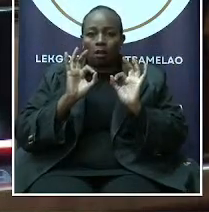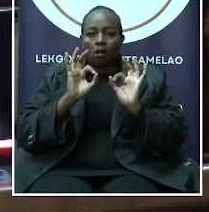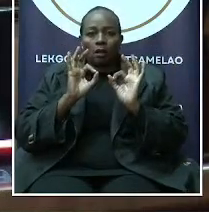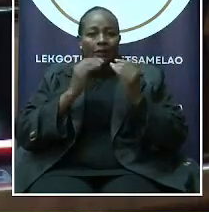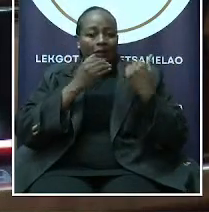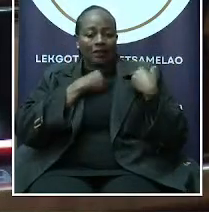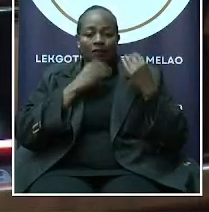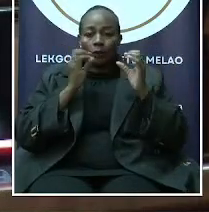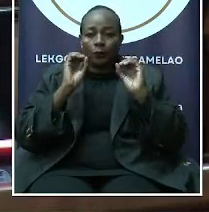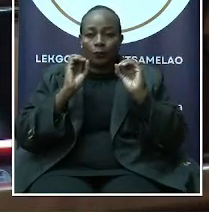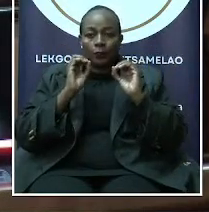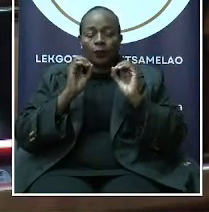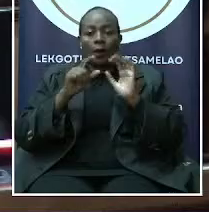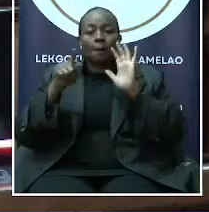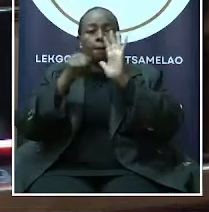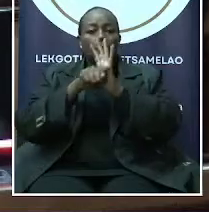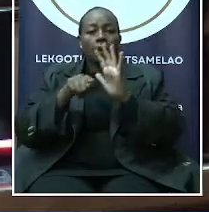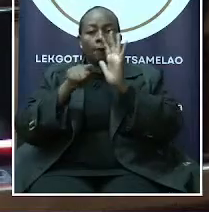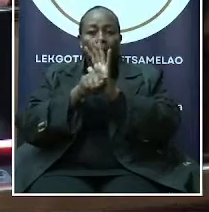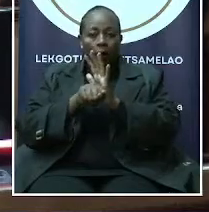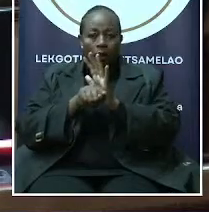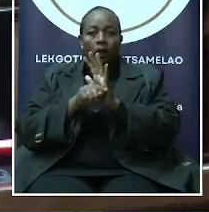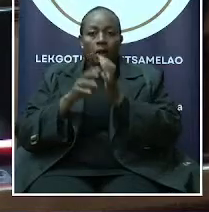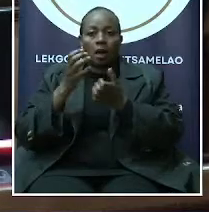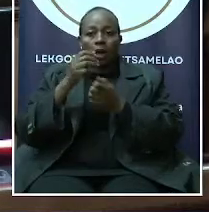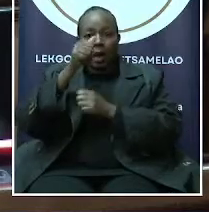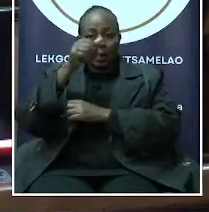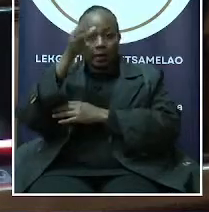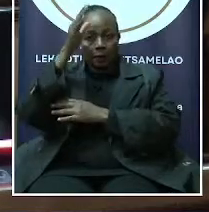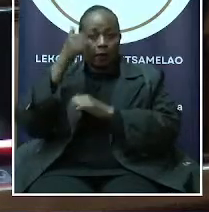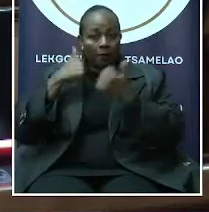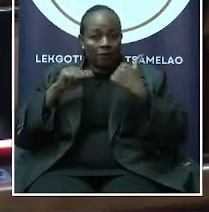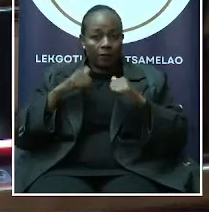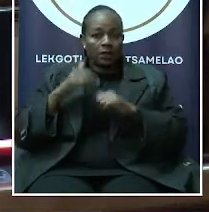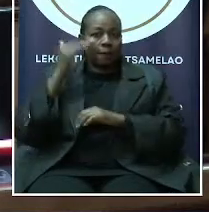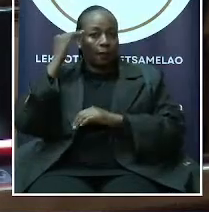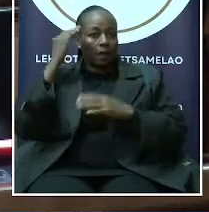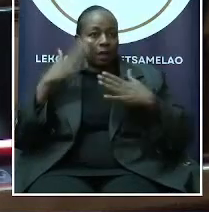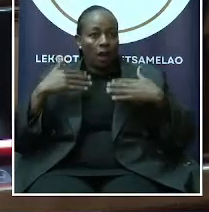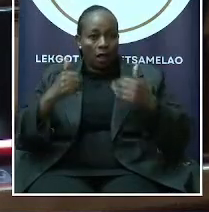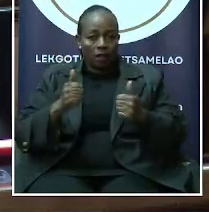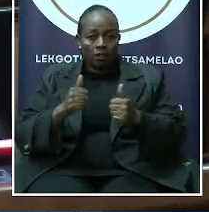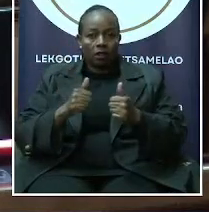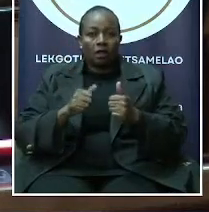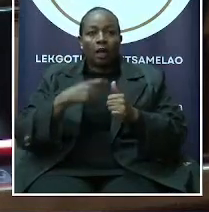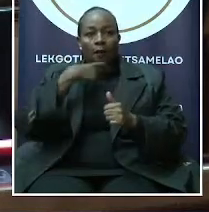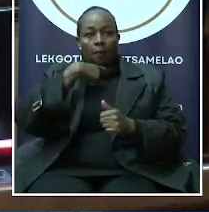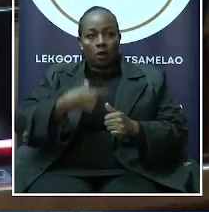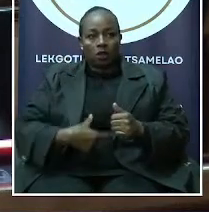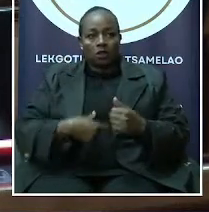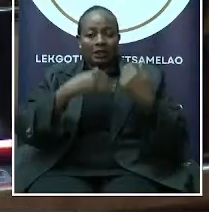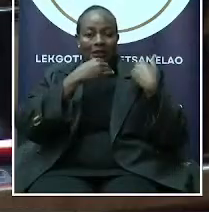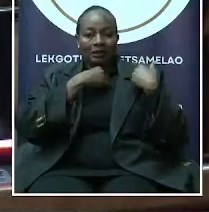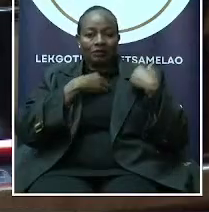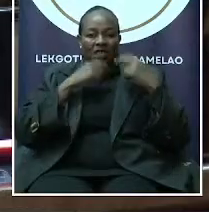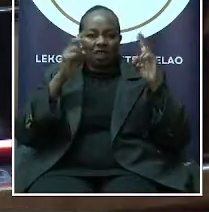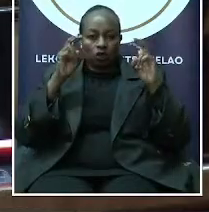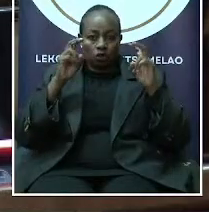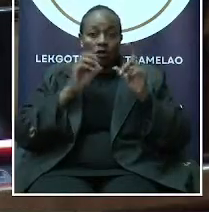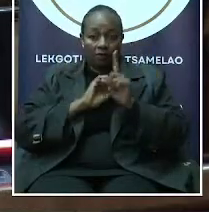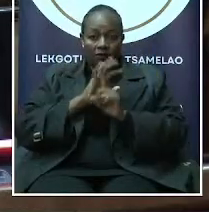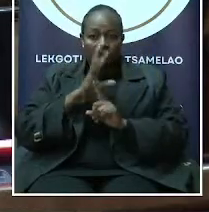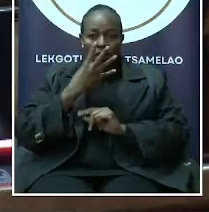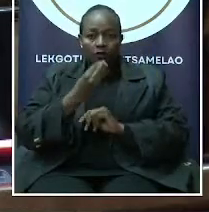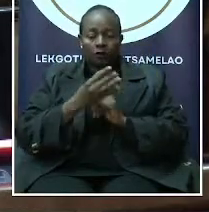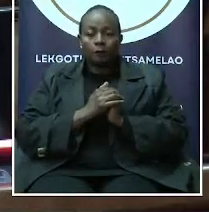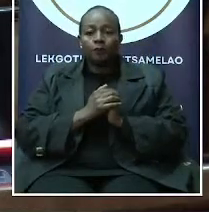conditions, negatively impacting their academic performance, mental health, and other personal safety issues. There